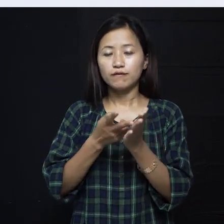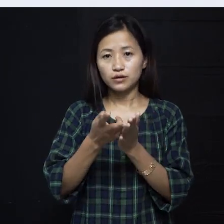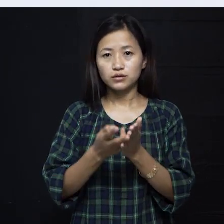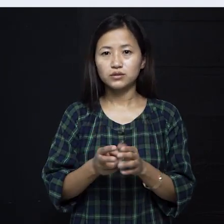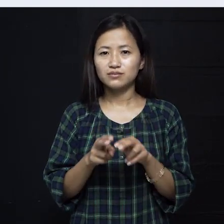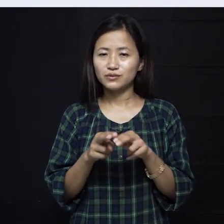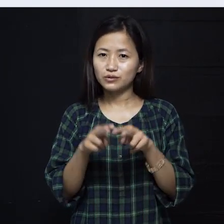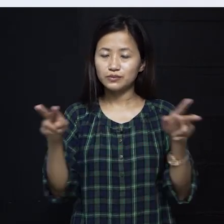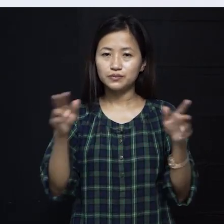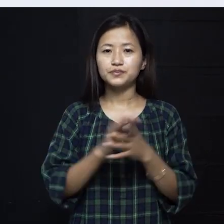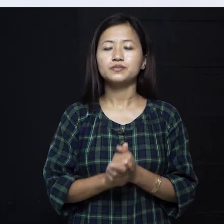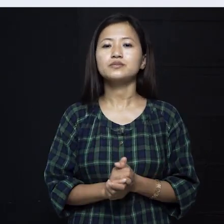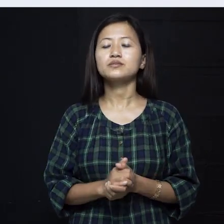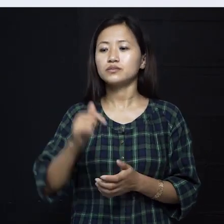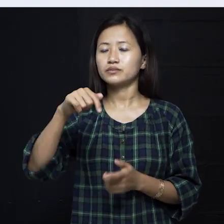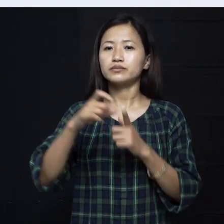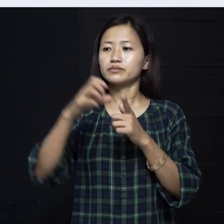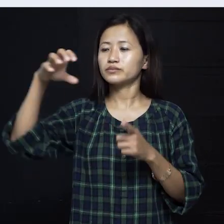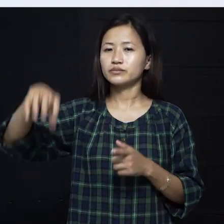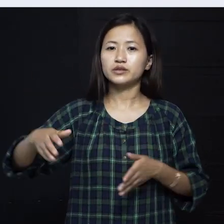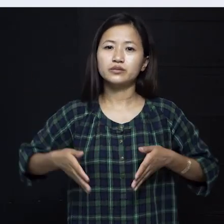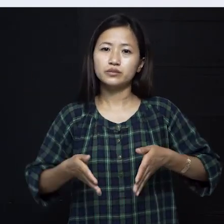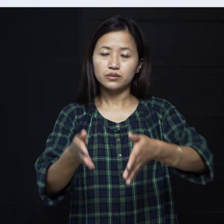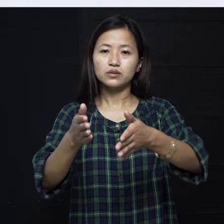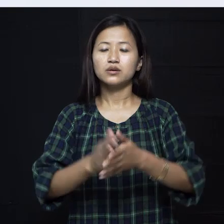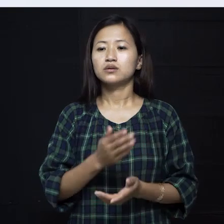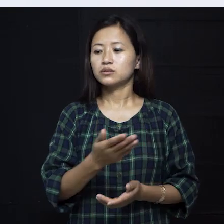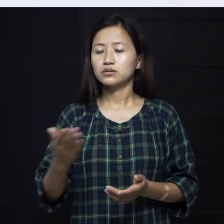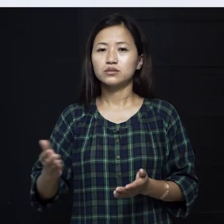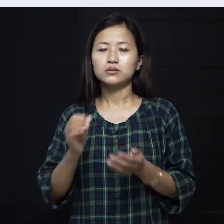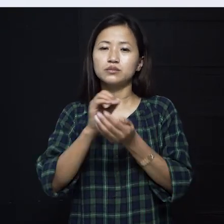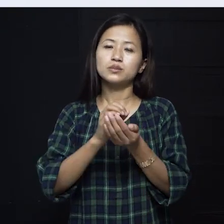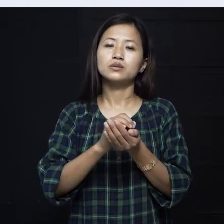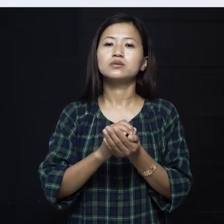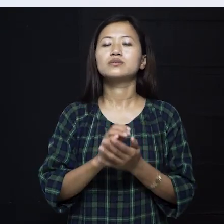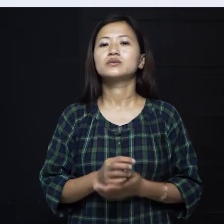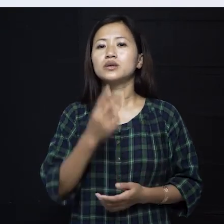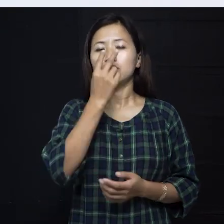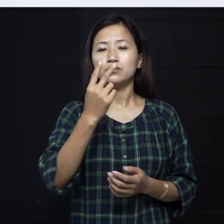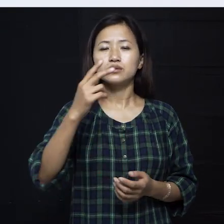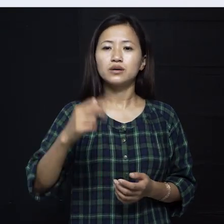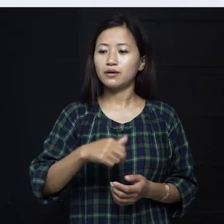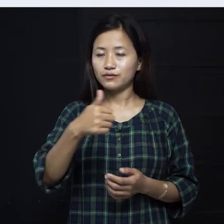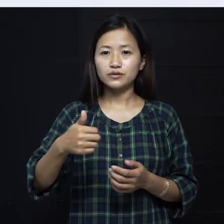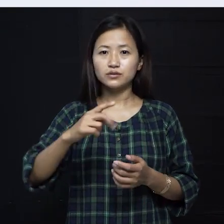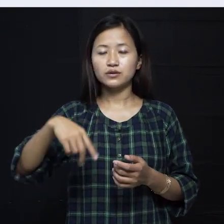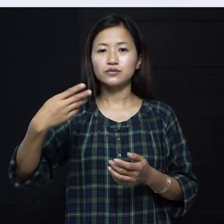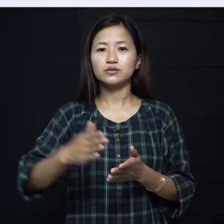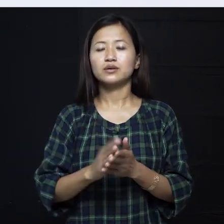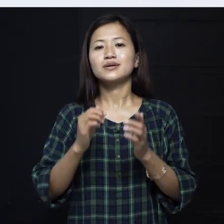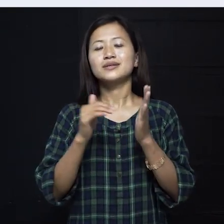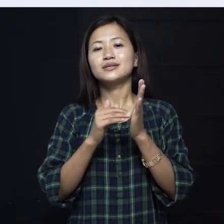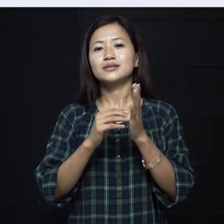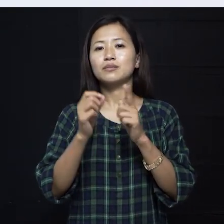So those are called as the district roads, and these roads are maintained, they are looked after by the Zilla